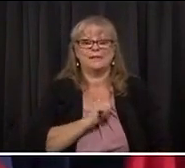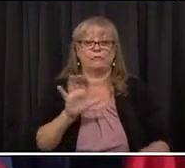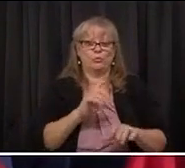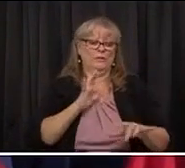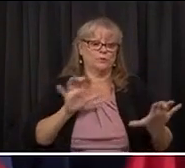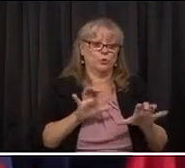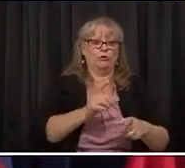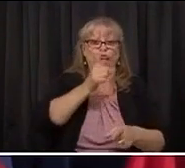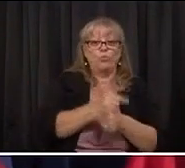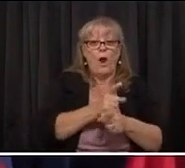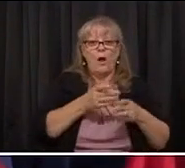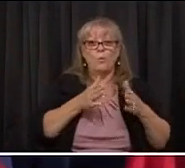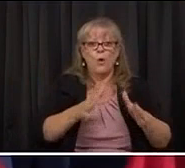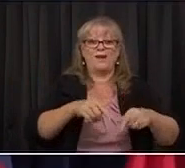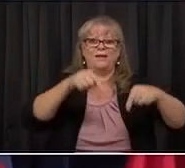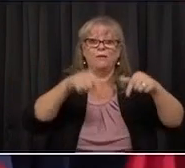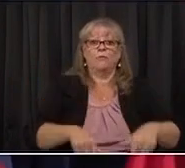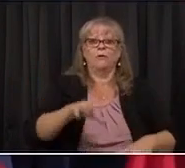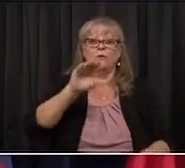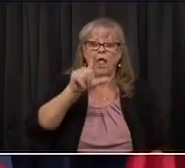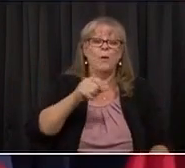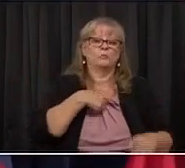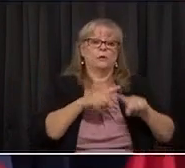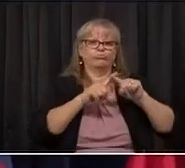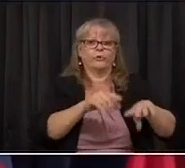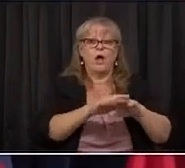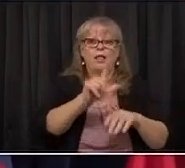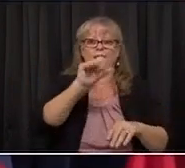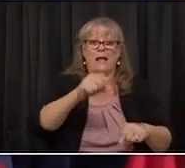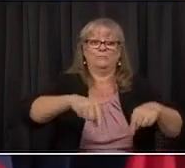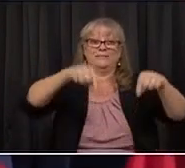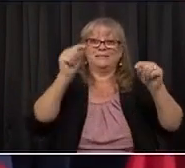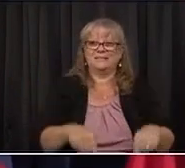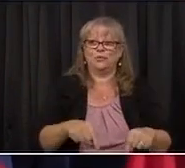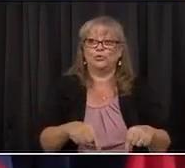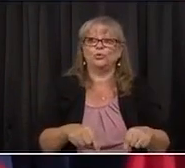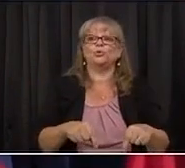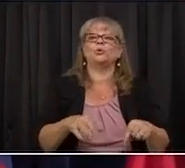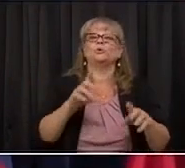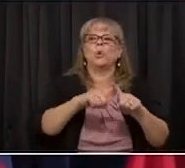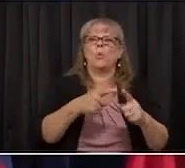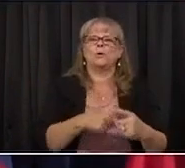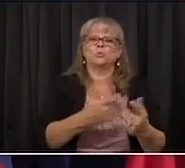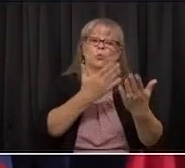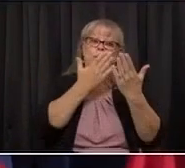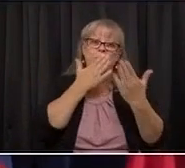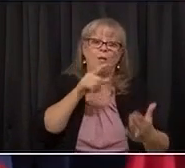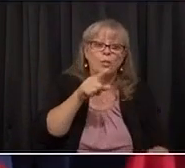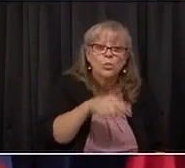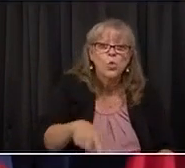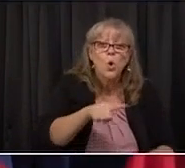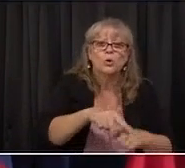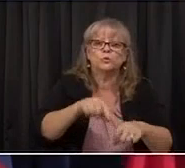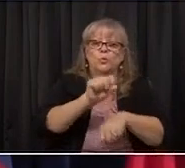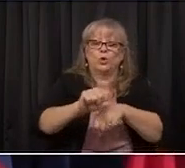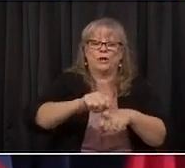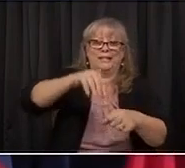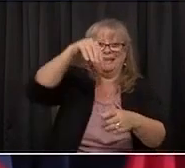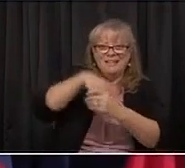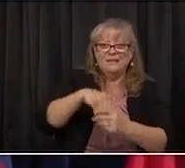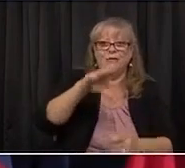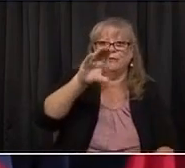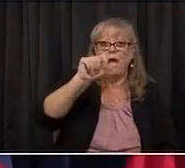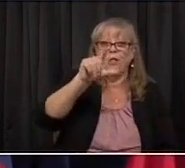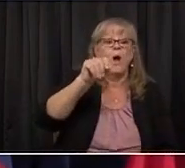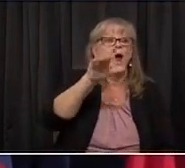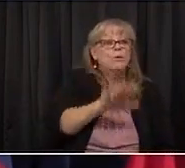for their work, fearlessly facing each challenge, being innovative, getting things done. And when we actively